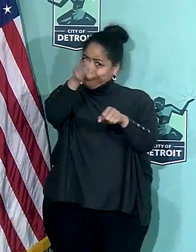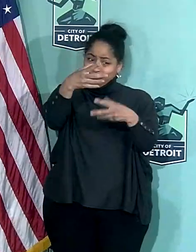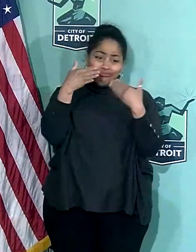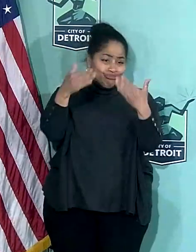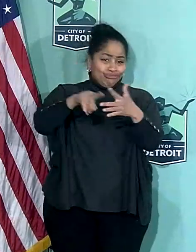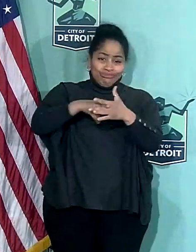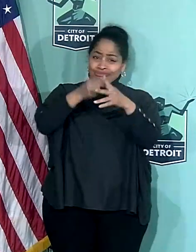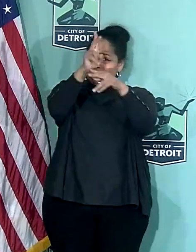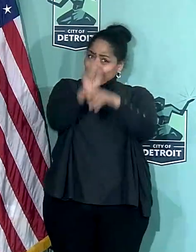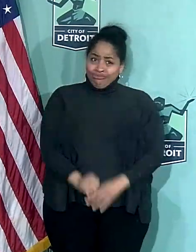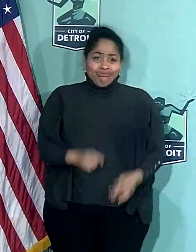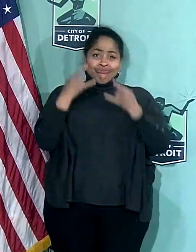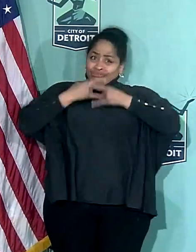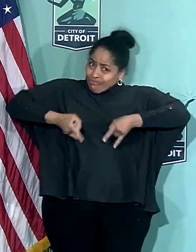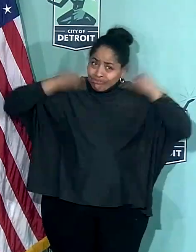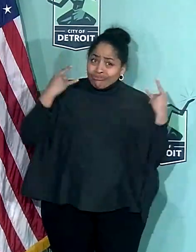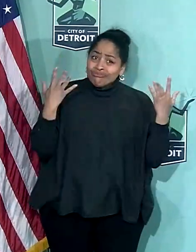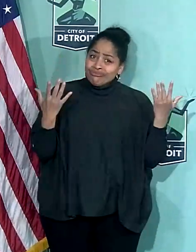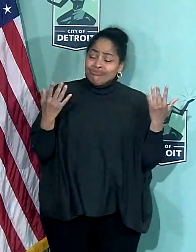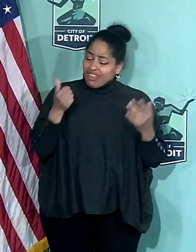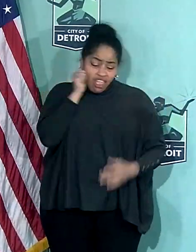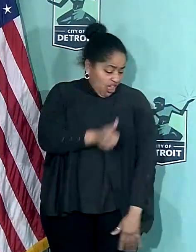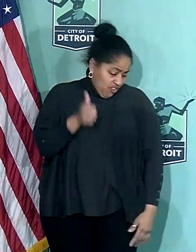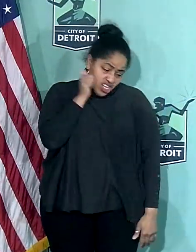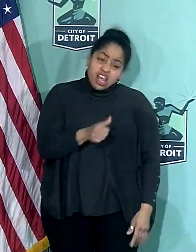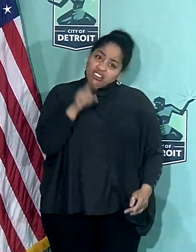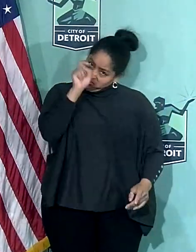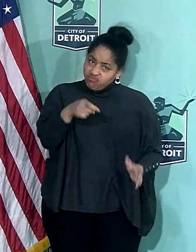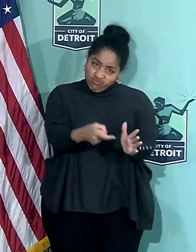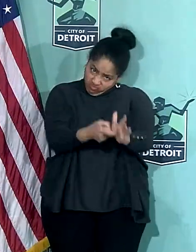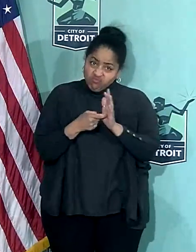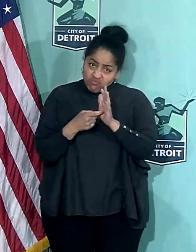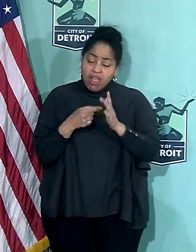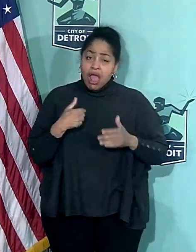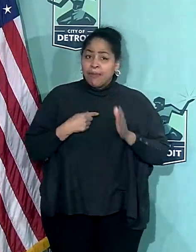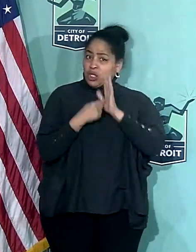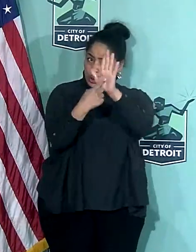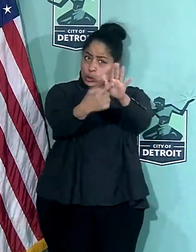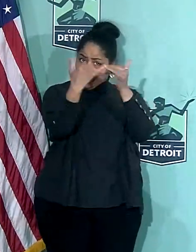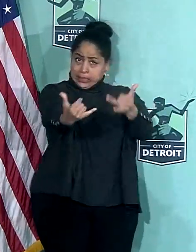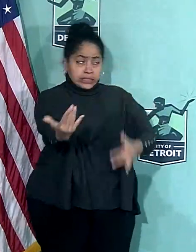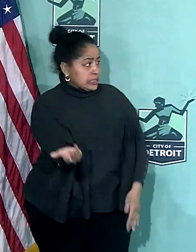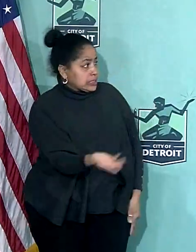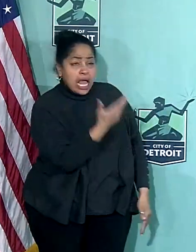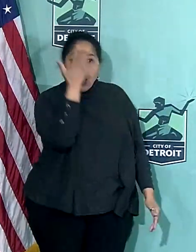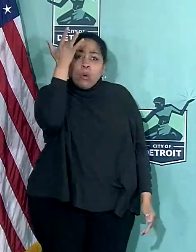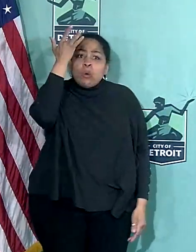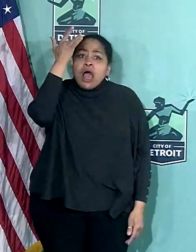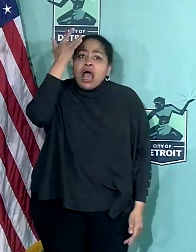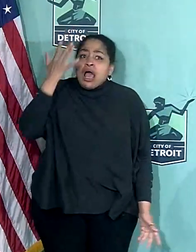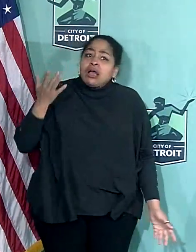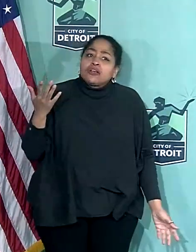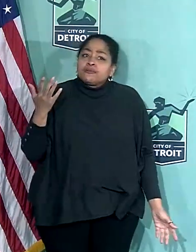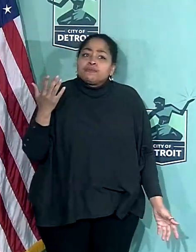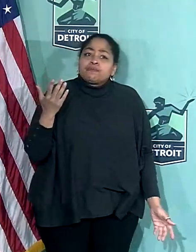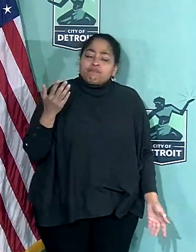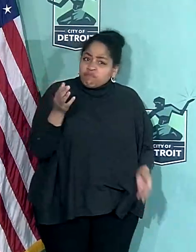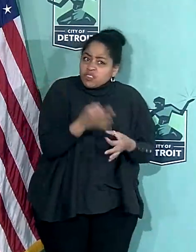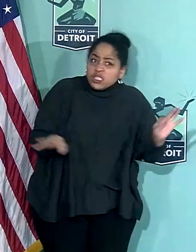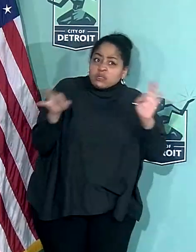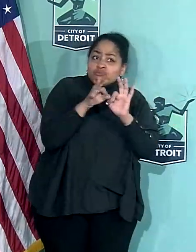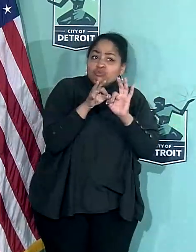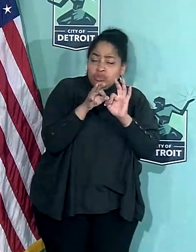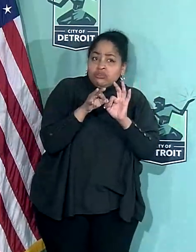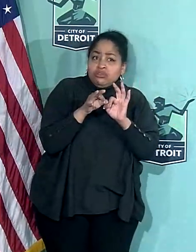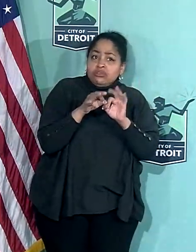those surgical masks day in and day out. And I'm going to show you right now why it matters.